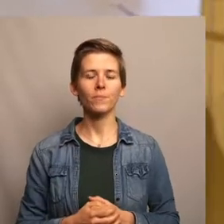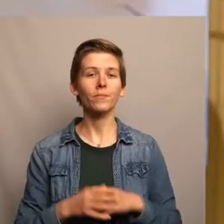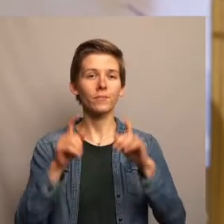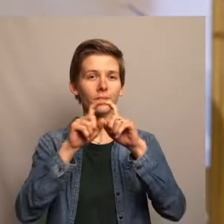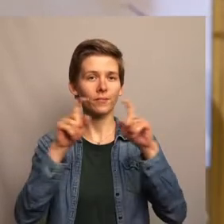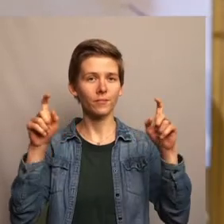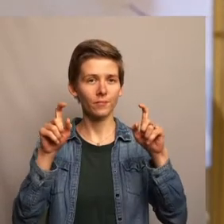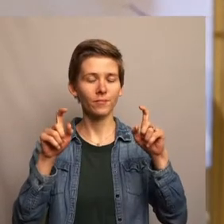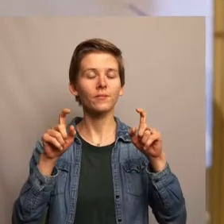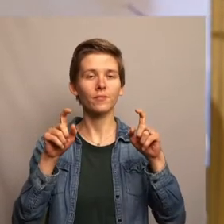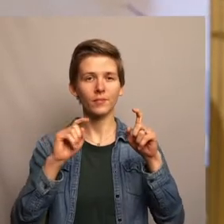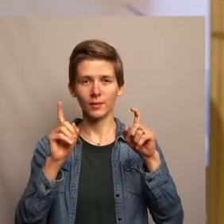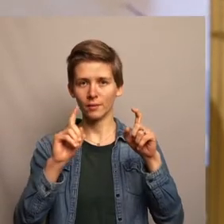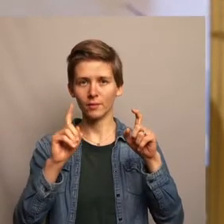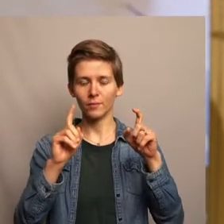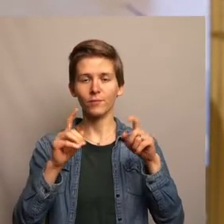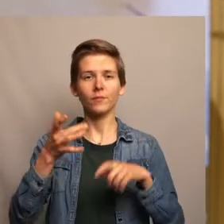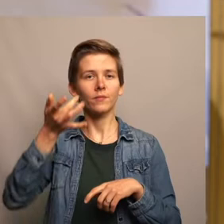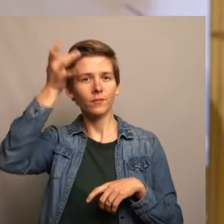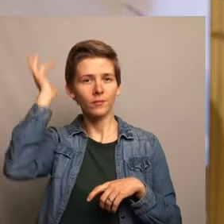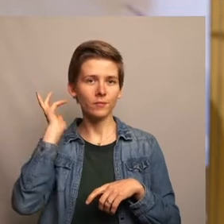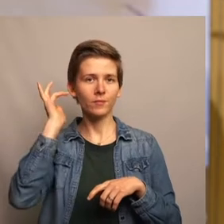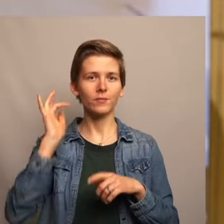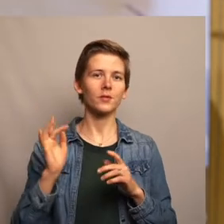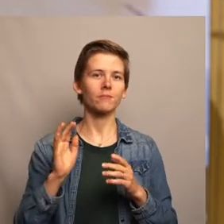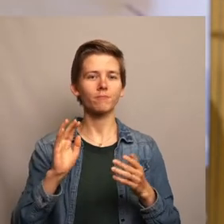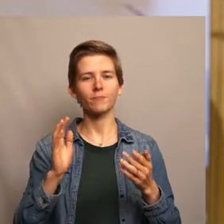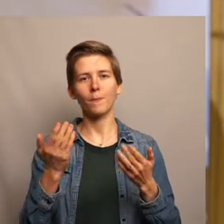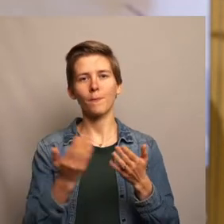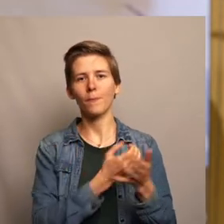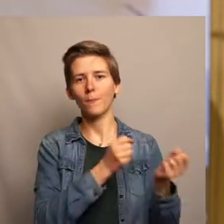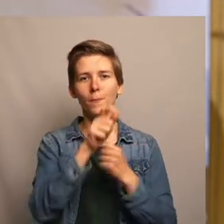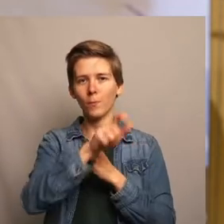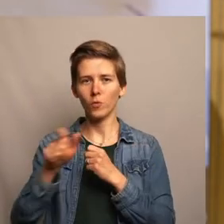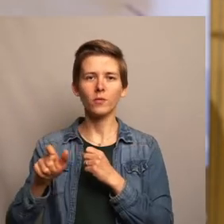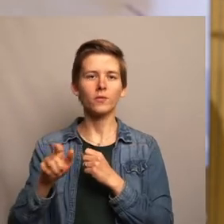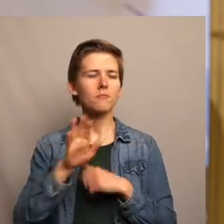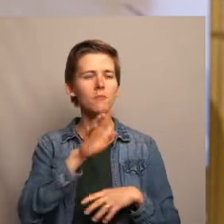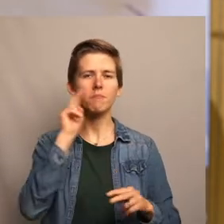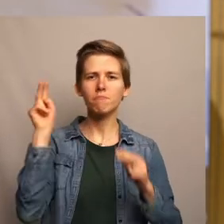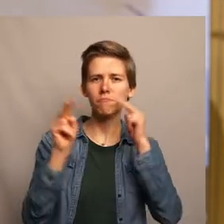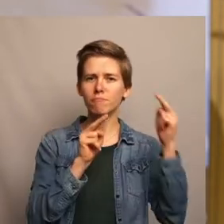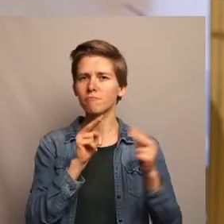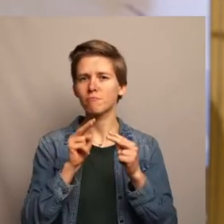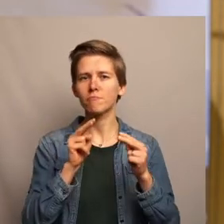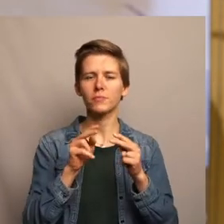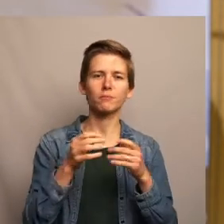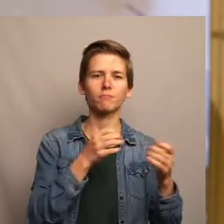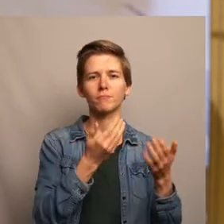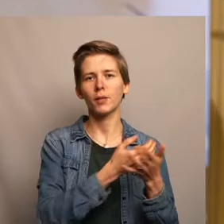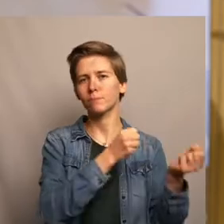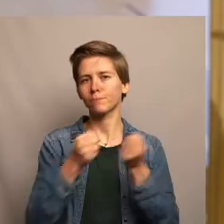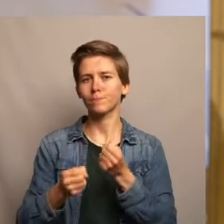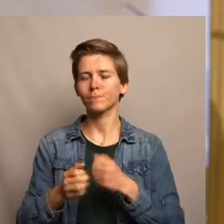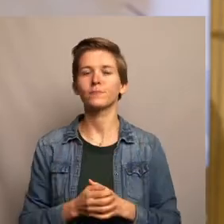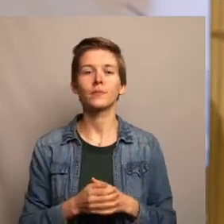here today is Queer Newcomers Perspective on Queer Migration. Welcome everyone.